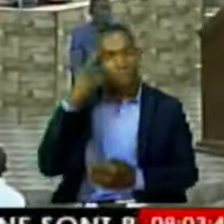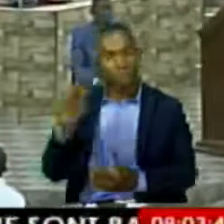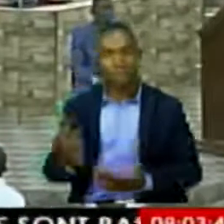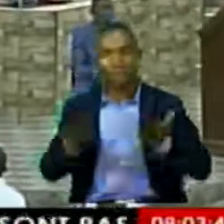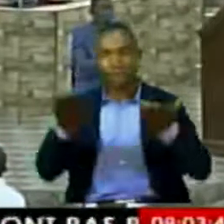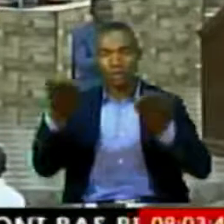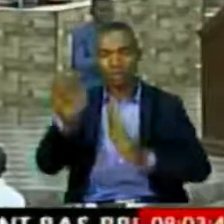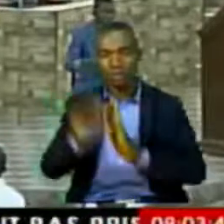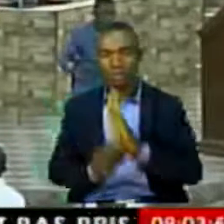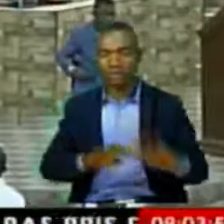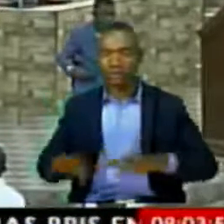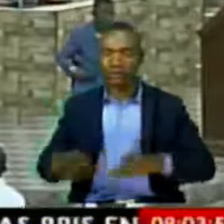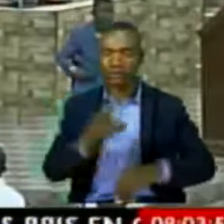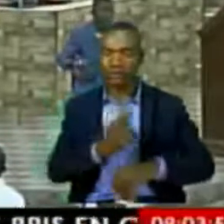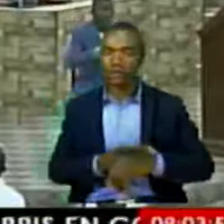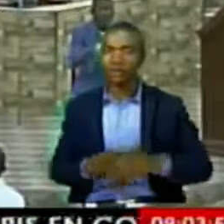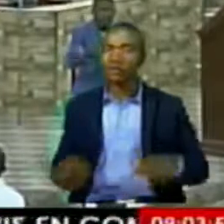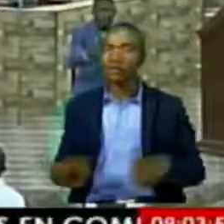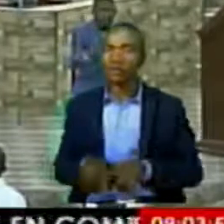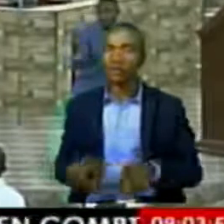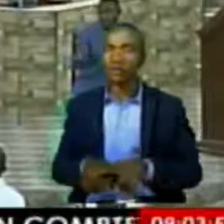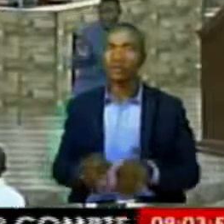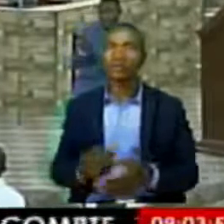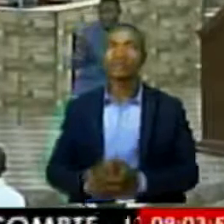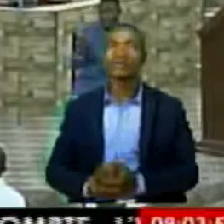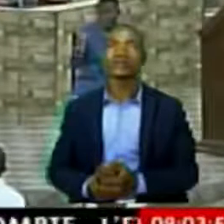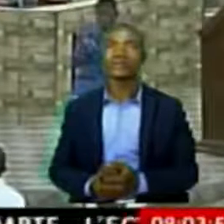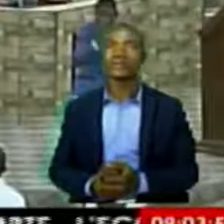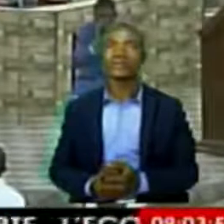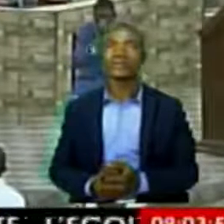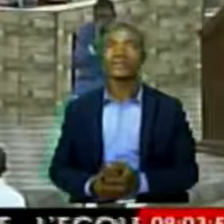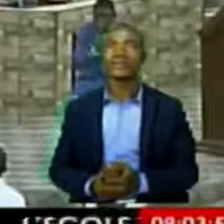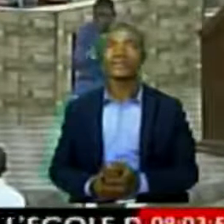time. So that we can dedicate or consecrate you both at the same time.